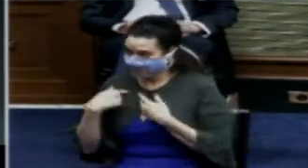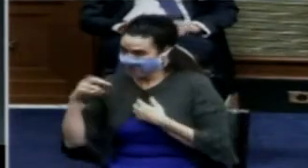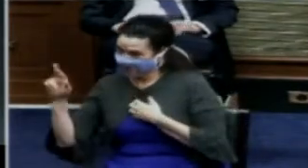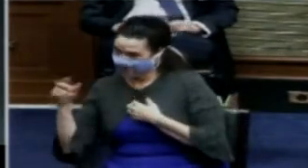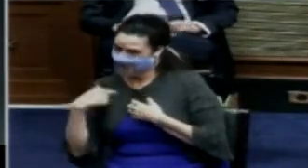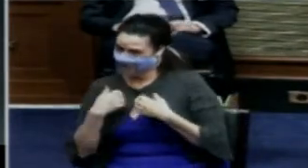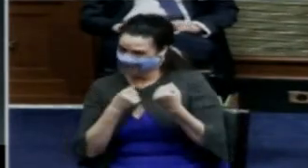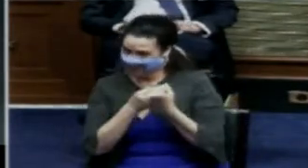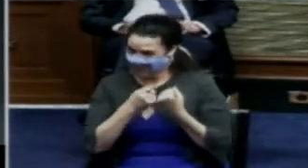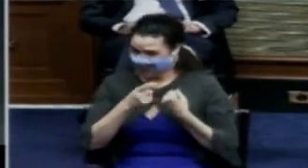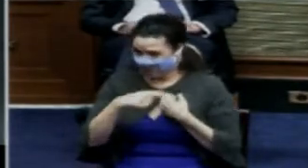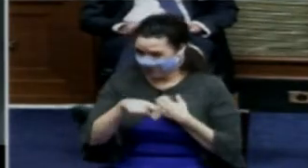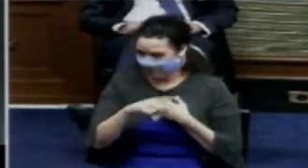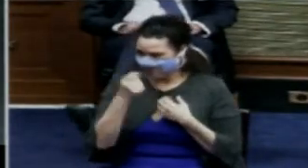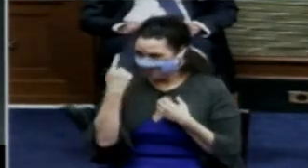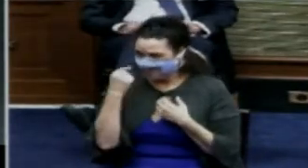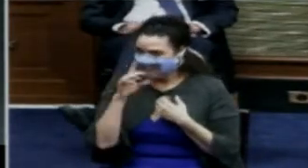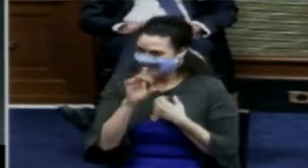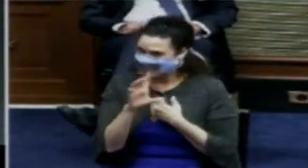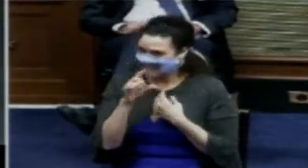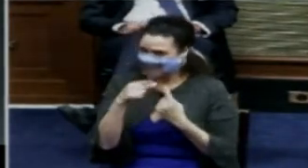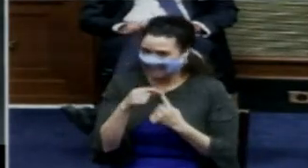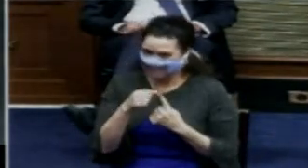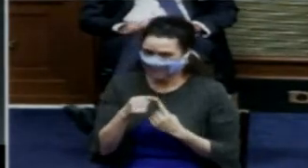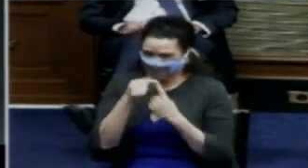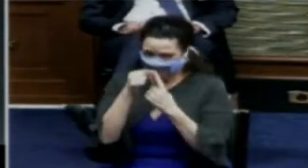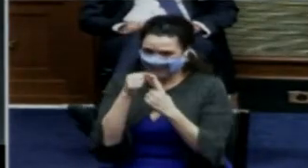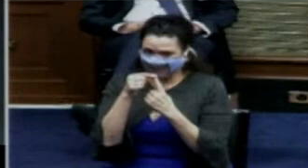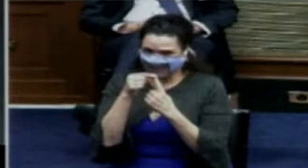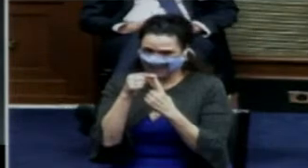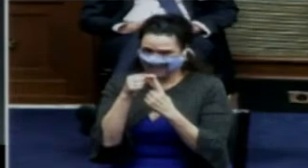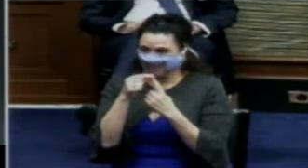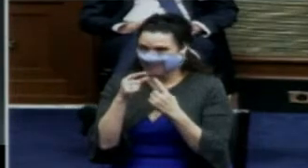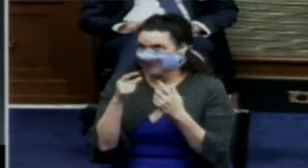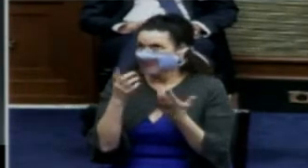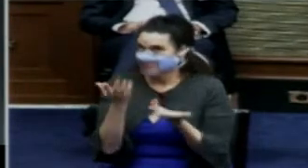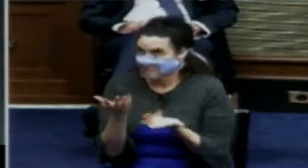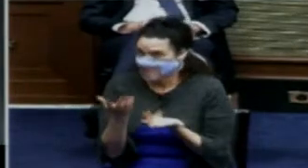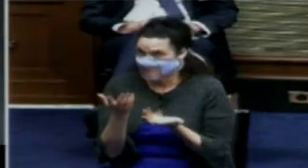to be unique. It was envisioned to be forever unique.